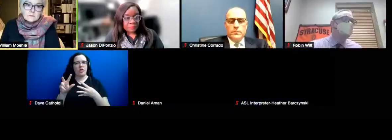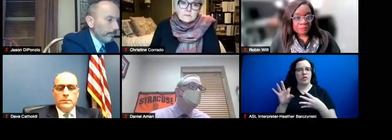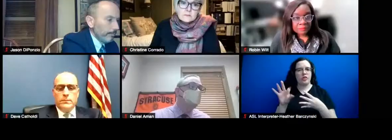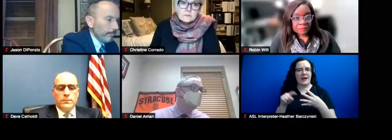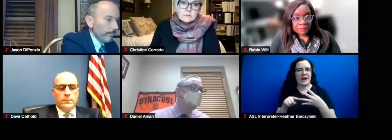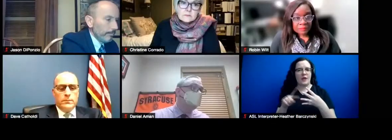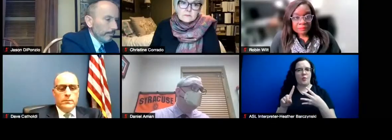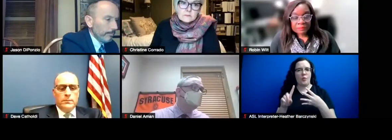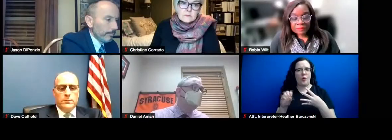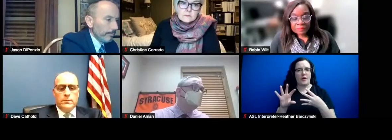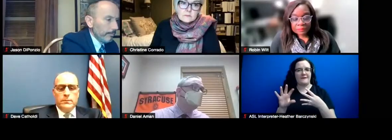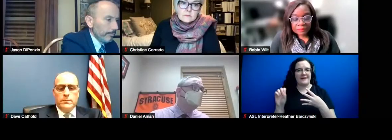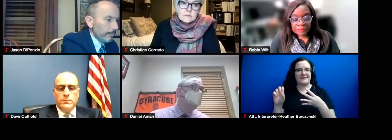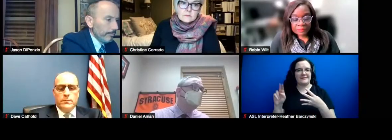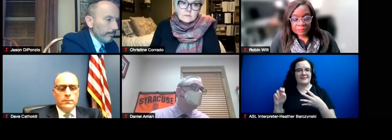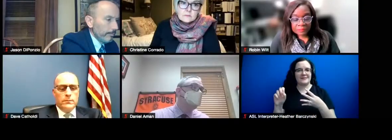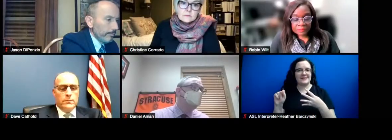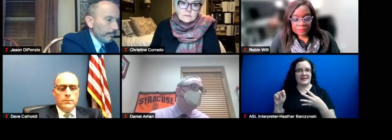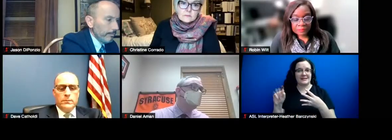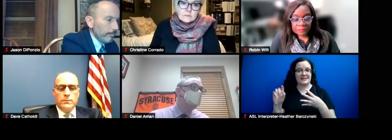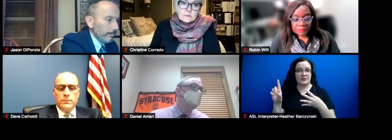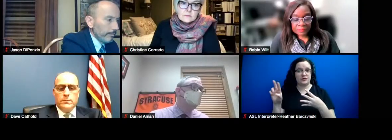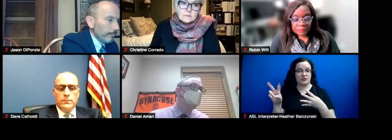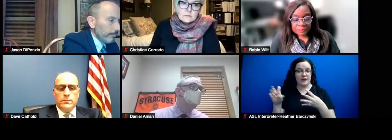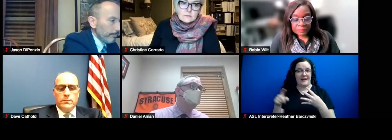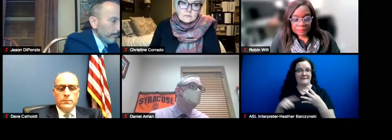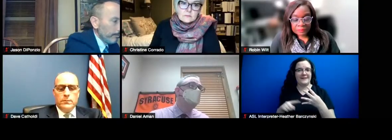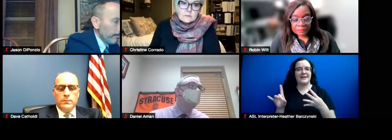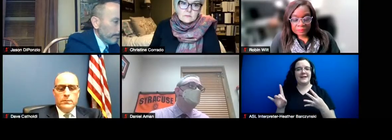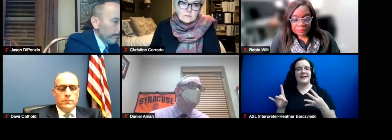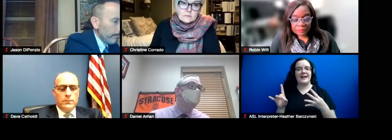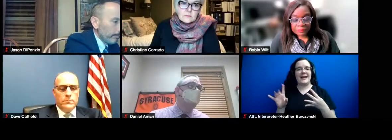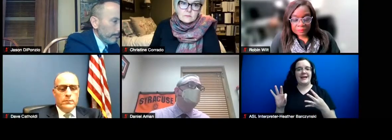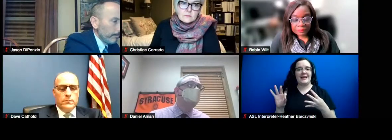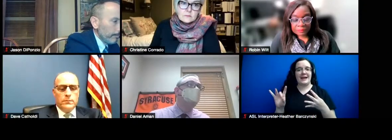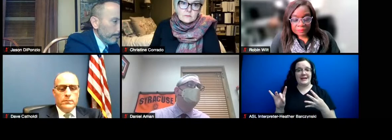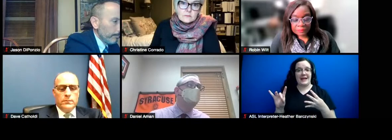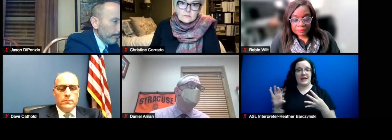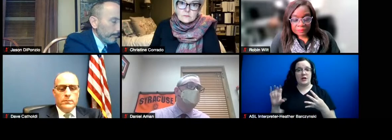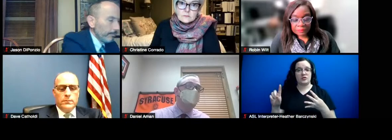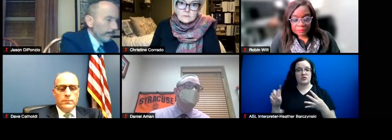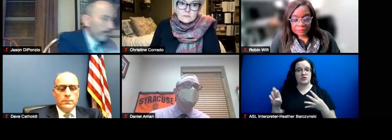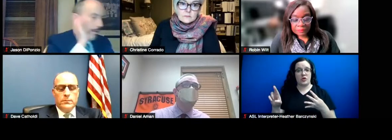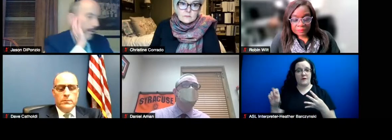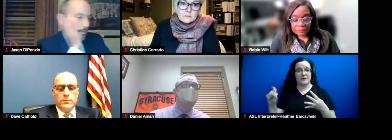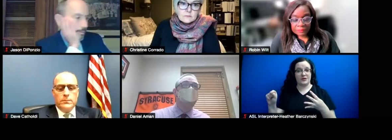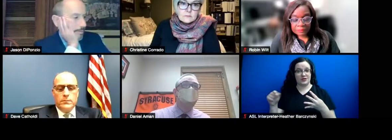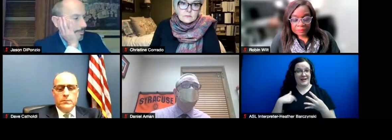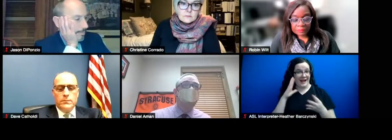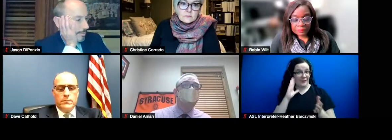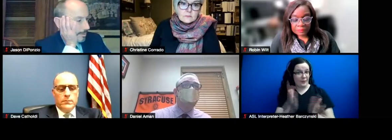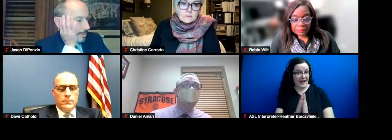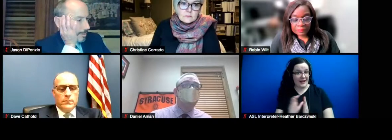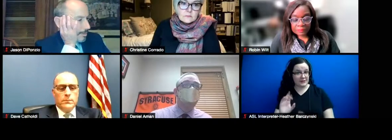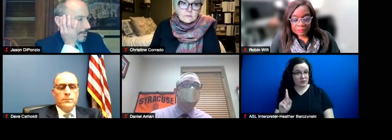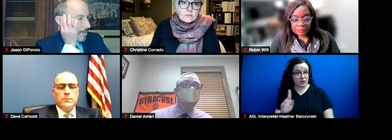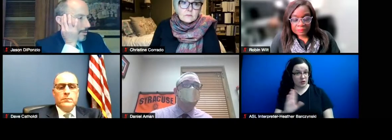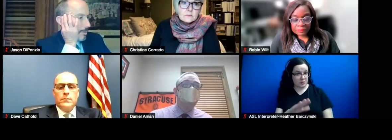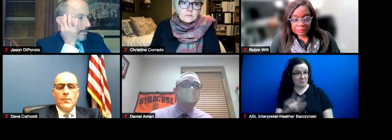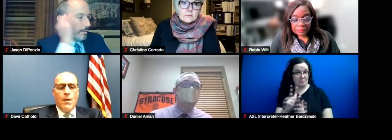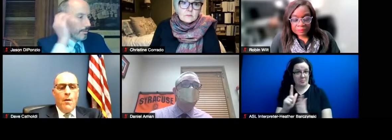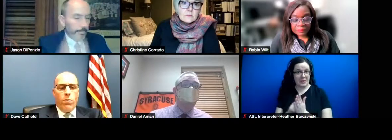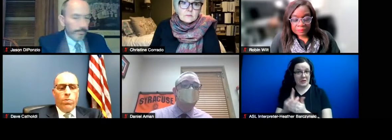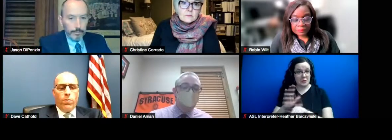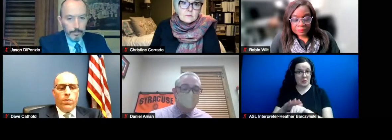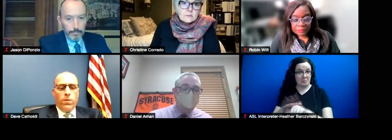Sunset Drive, and 898 Clover Street. And I'll ask the clerk, has the legal notice been given in